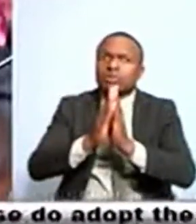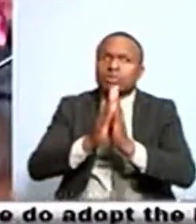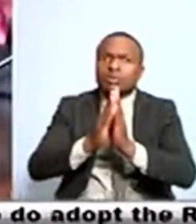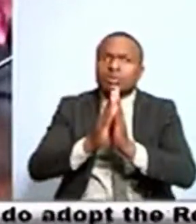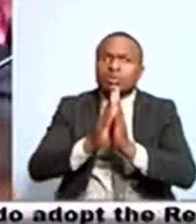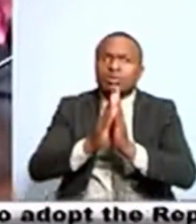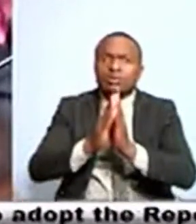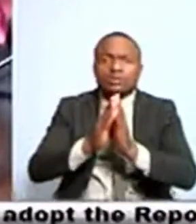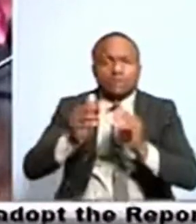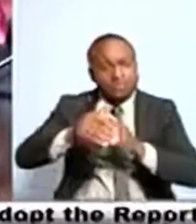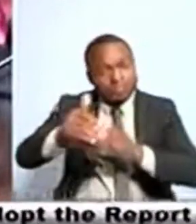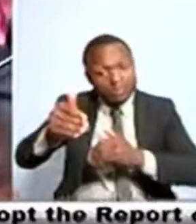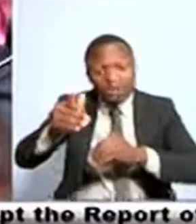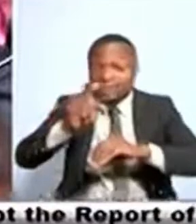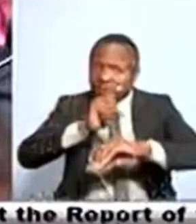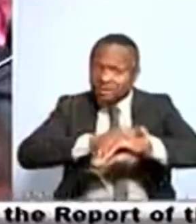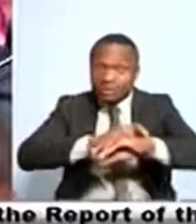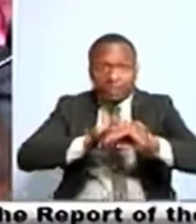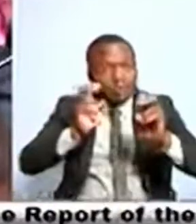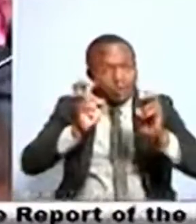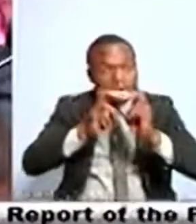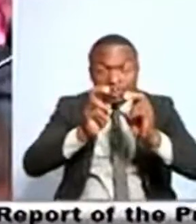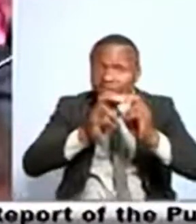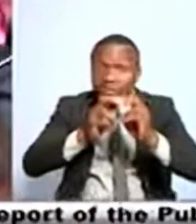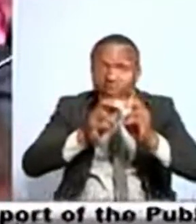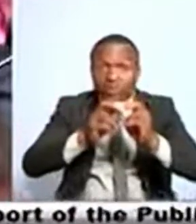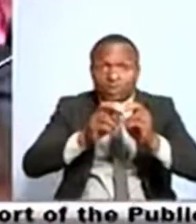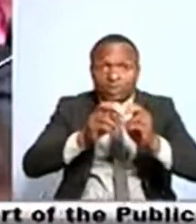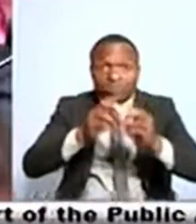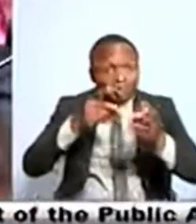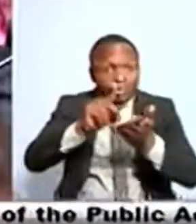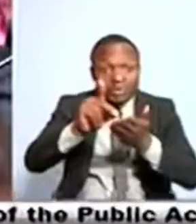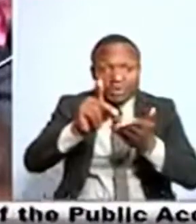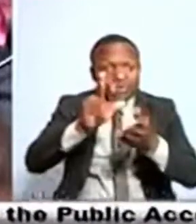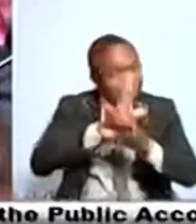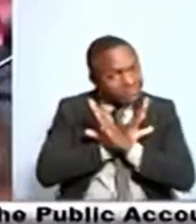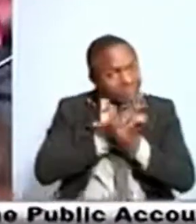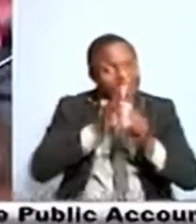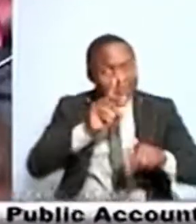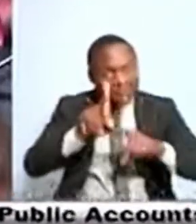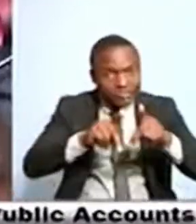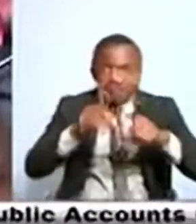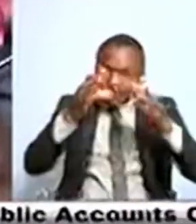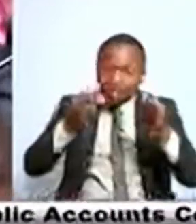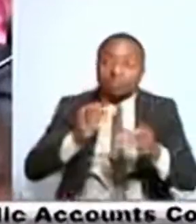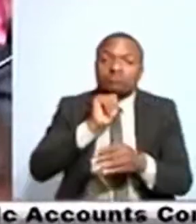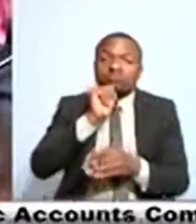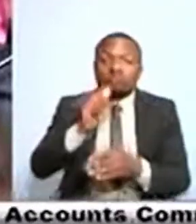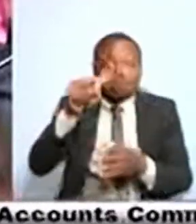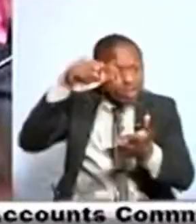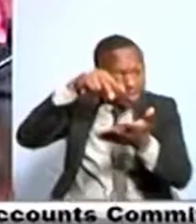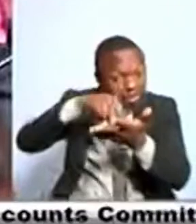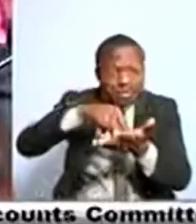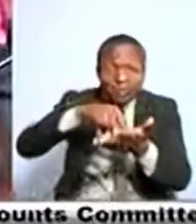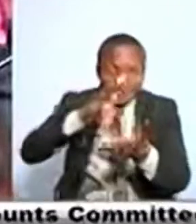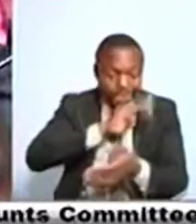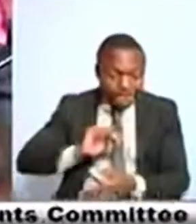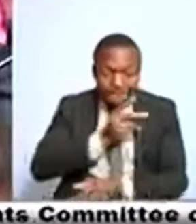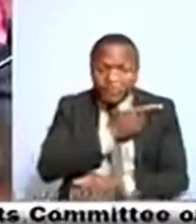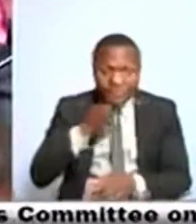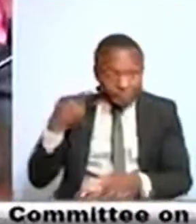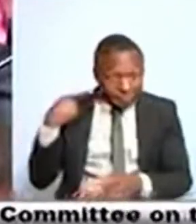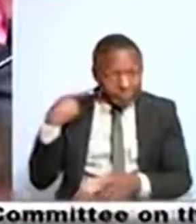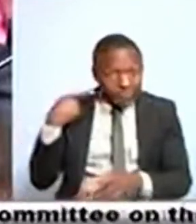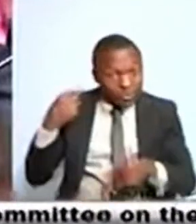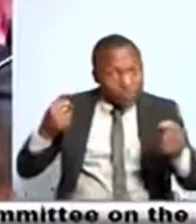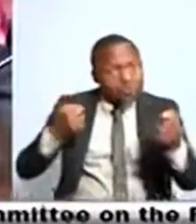contract. Who pays that? It's the Zambian people. If you don't rise as members of parliament to defend